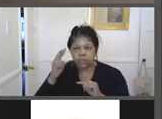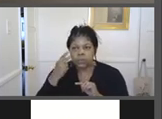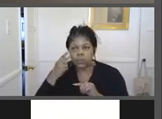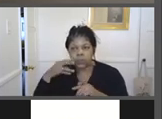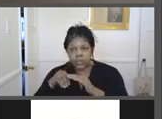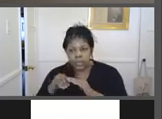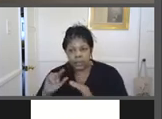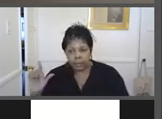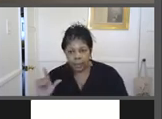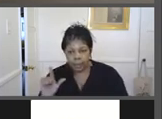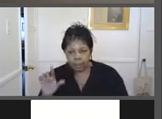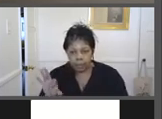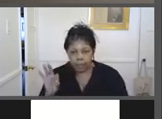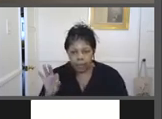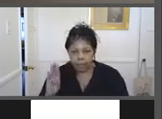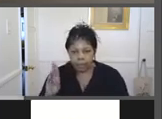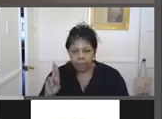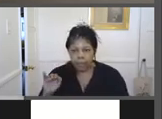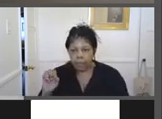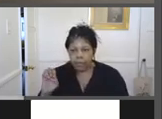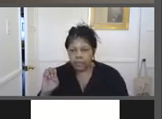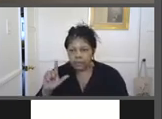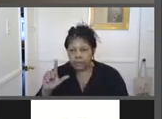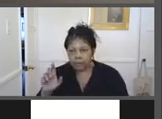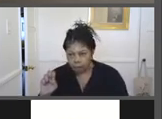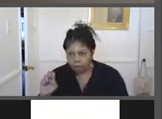brush and you go to bristle library.